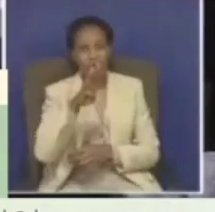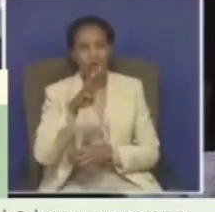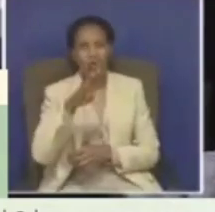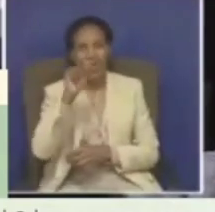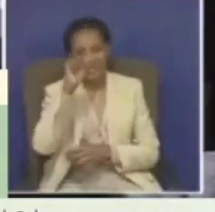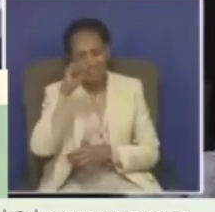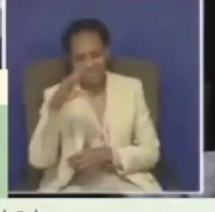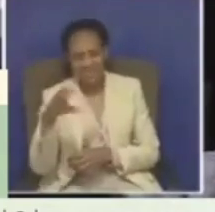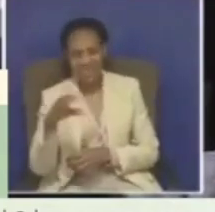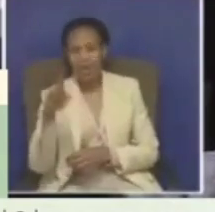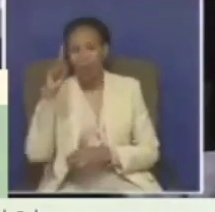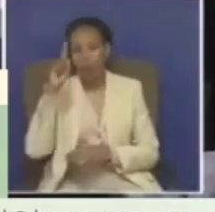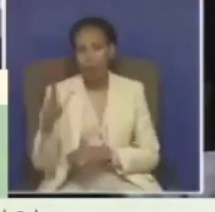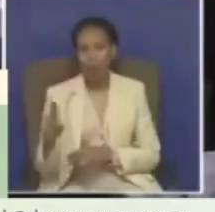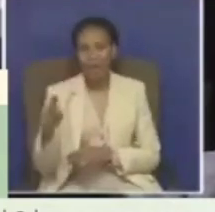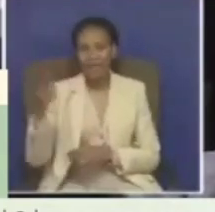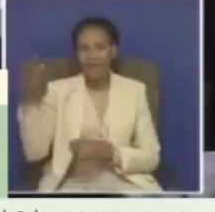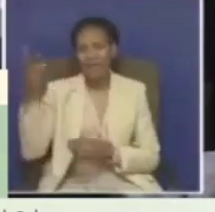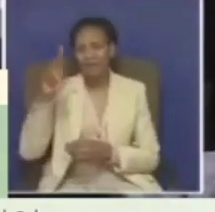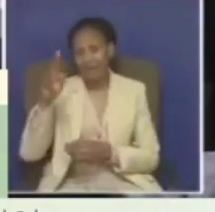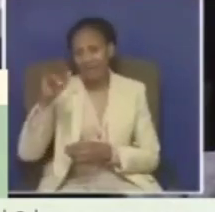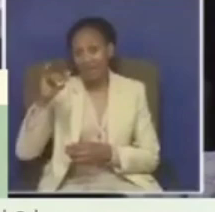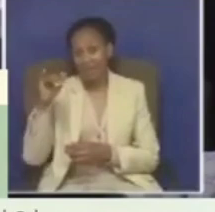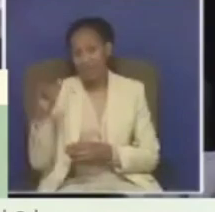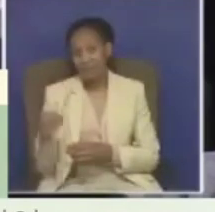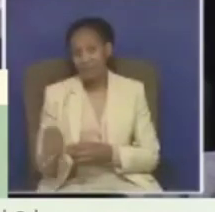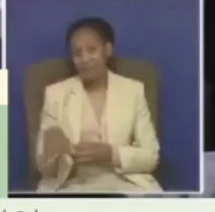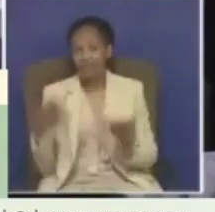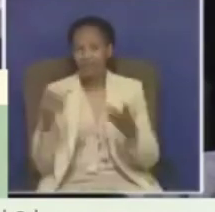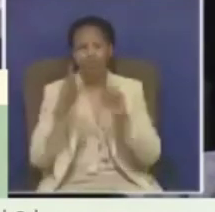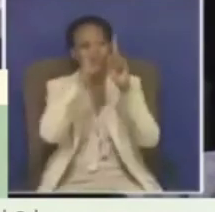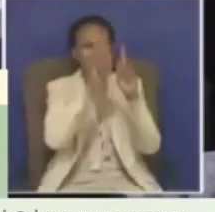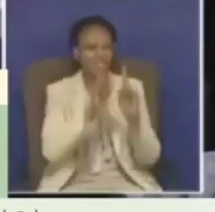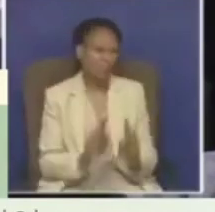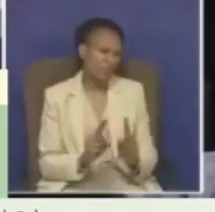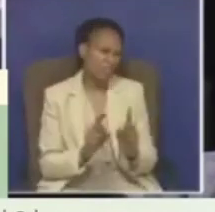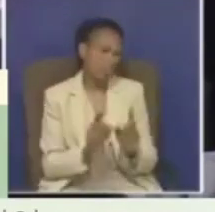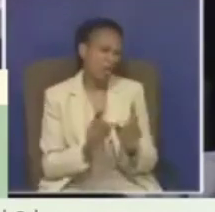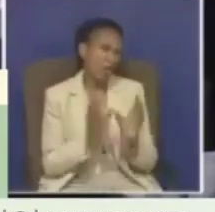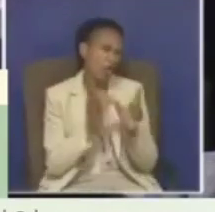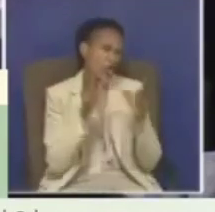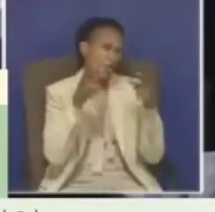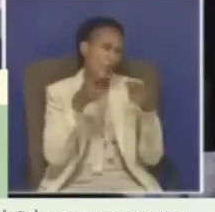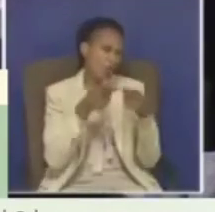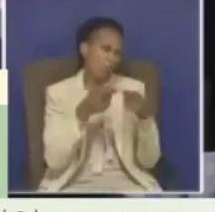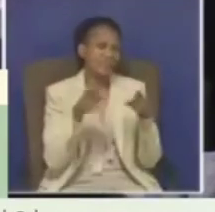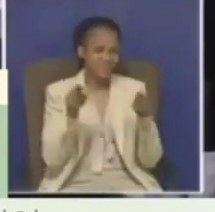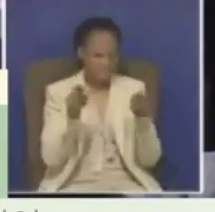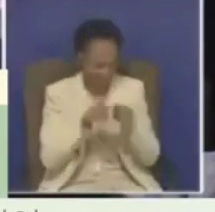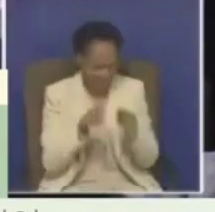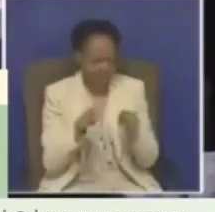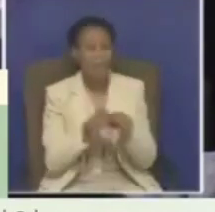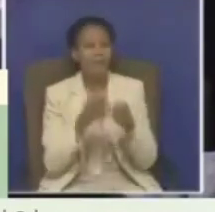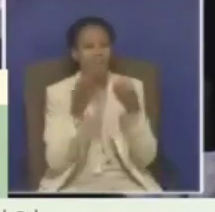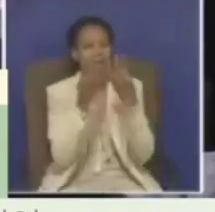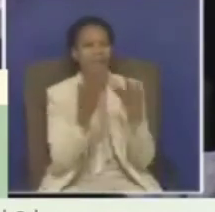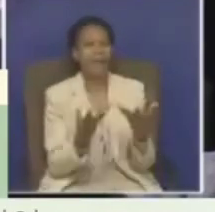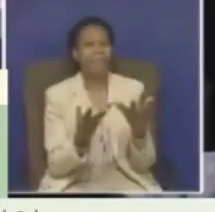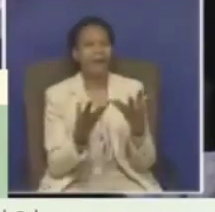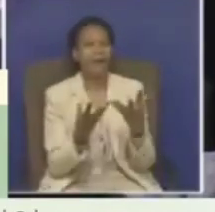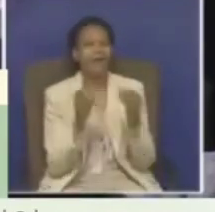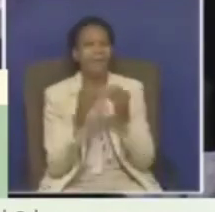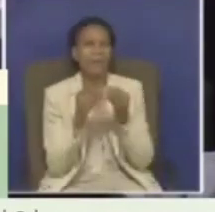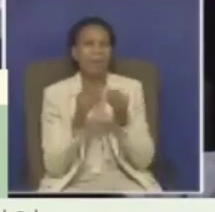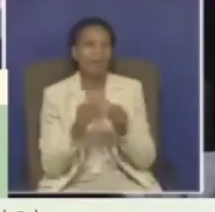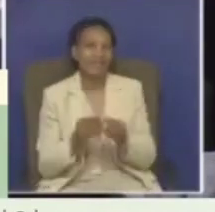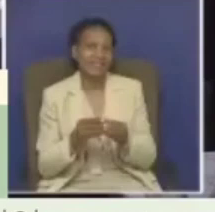of the ANC, there's 1 member of RISE. What the ad hoc committee is proposed in its composition is the same the same